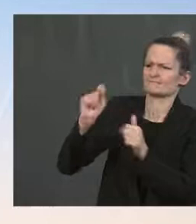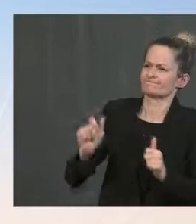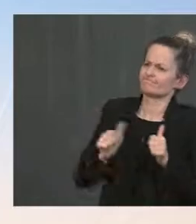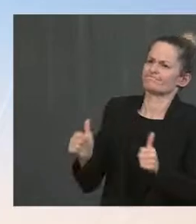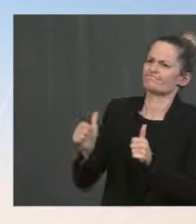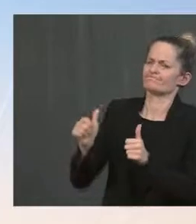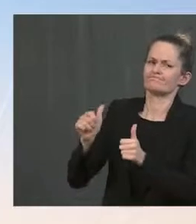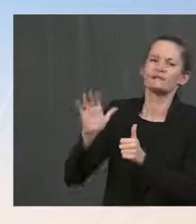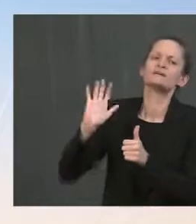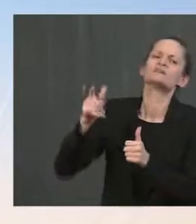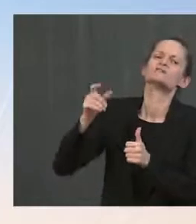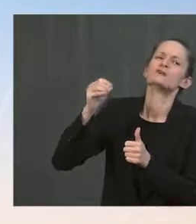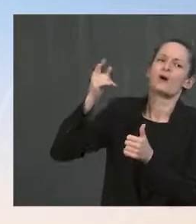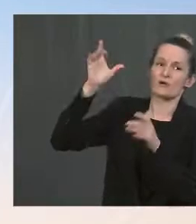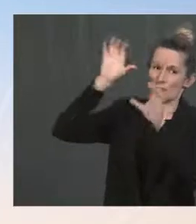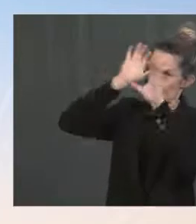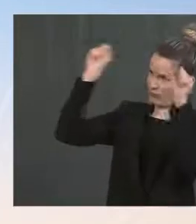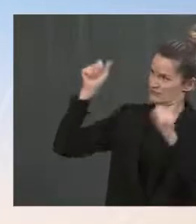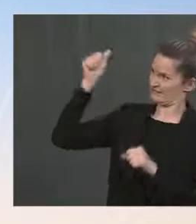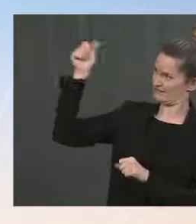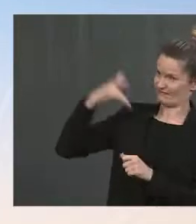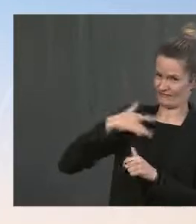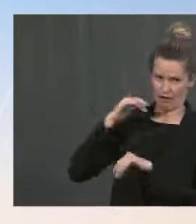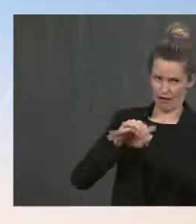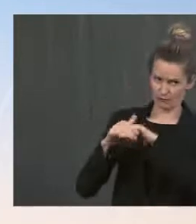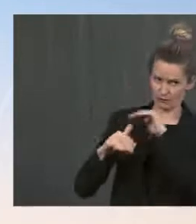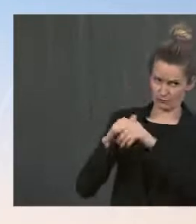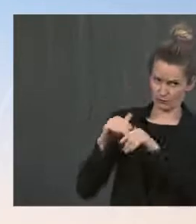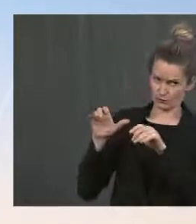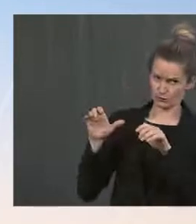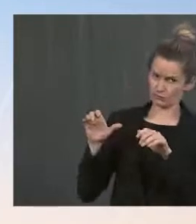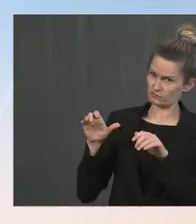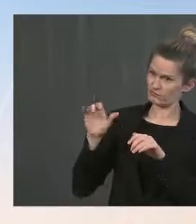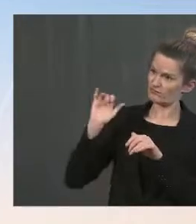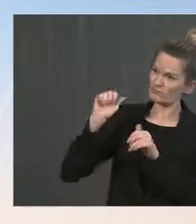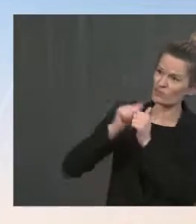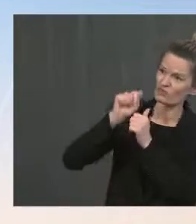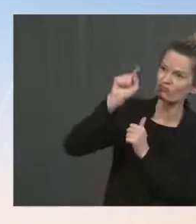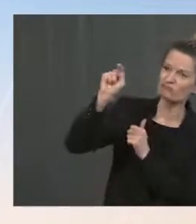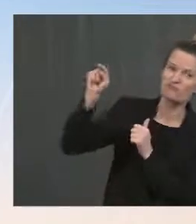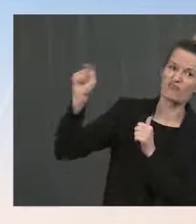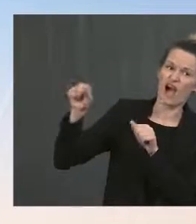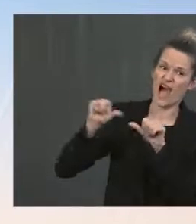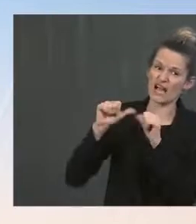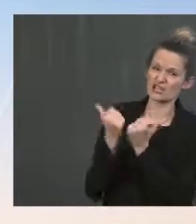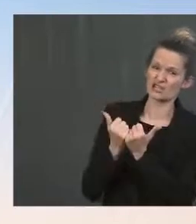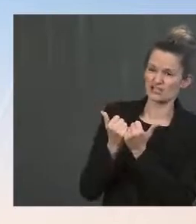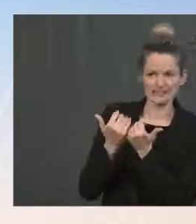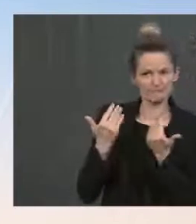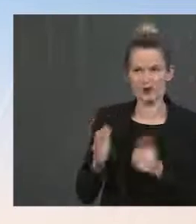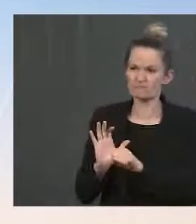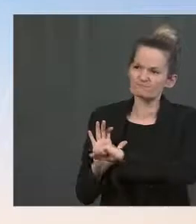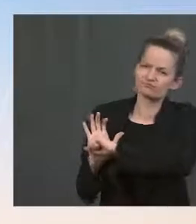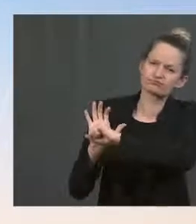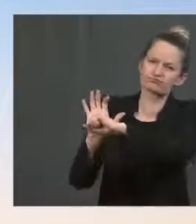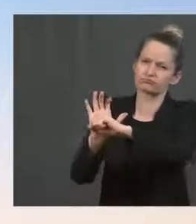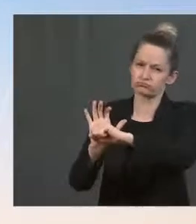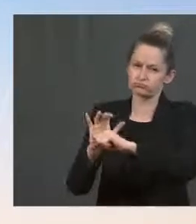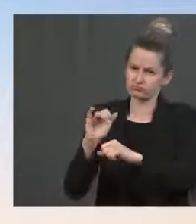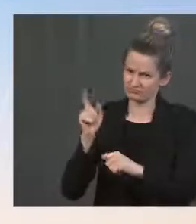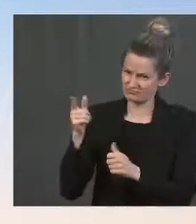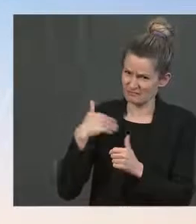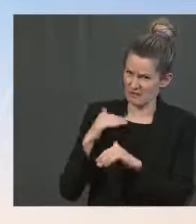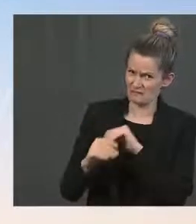the enforcement arms of these agencies have been as aggressive as you want them to be? And I guess, secondly, there's some sense inside the White House that just taking